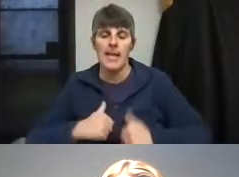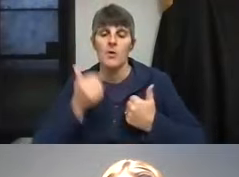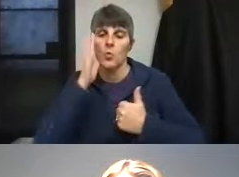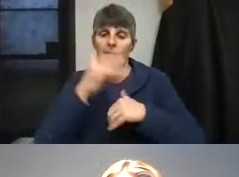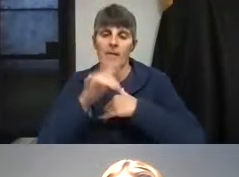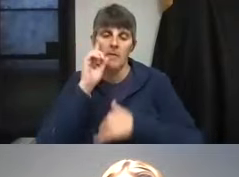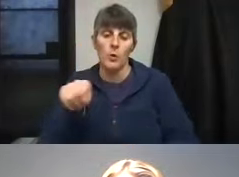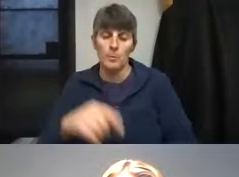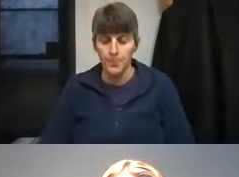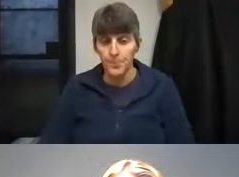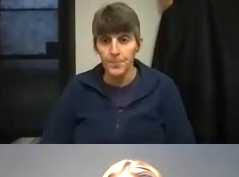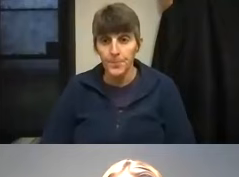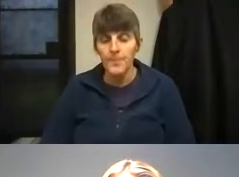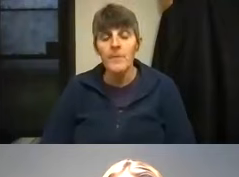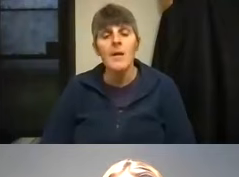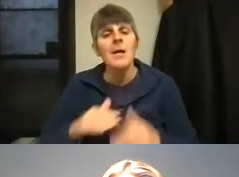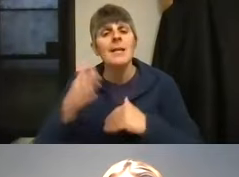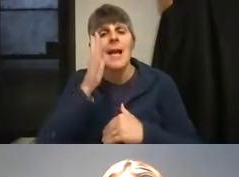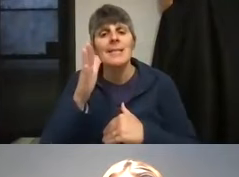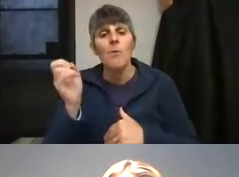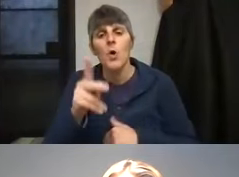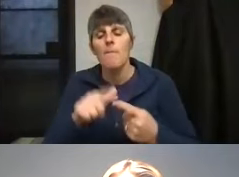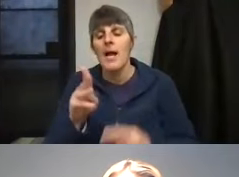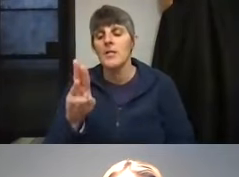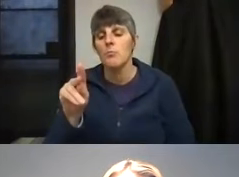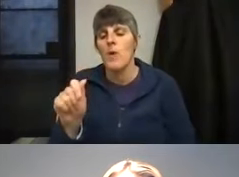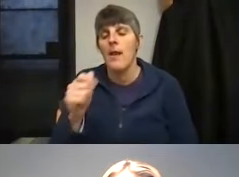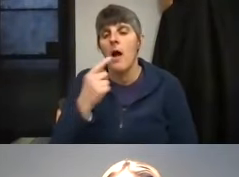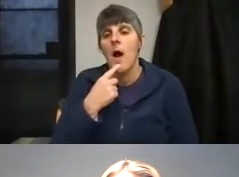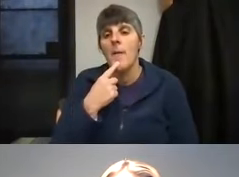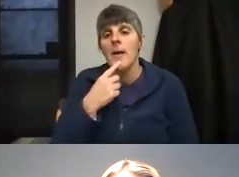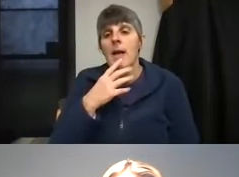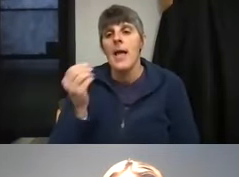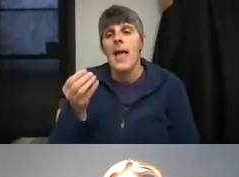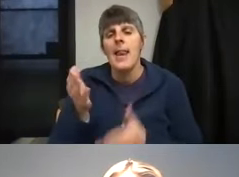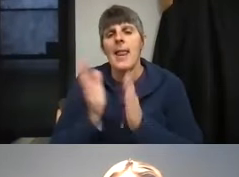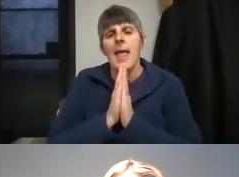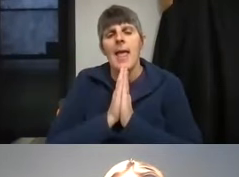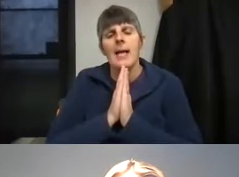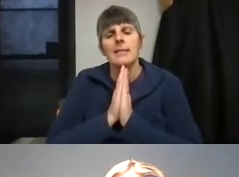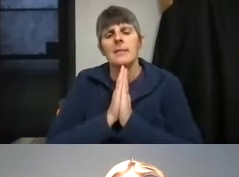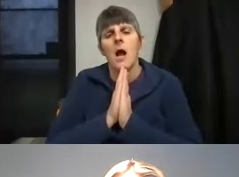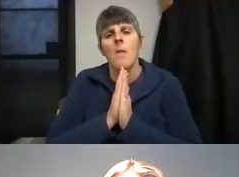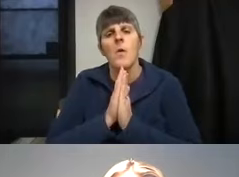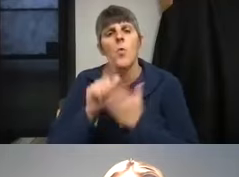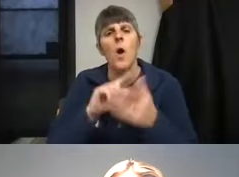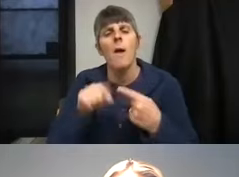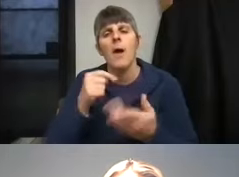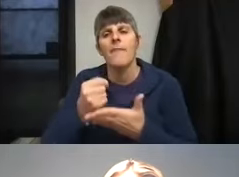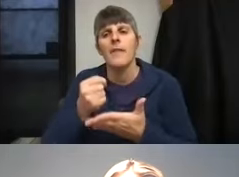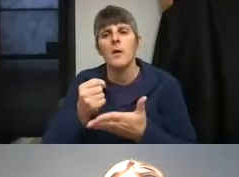you. Next, I'm going to bounce back to Brenna and ask what about